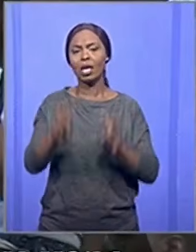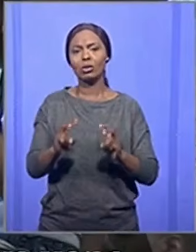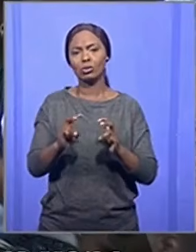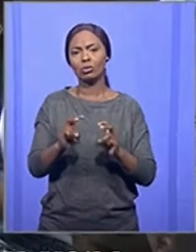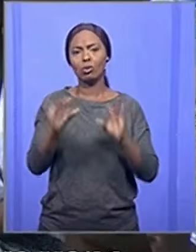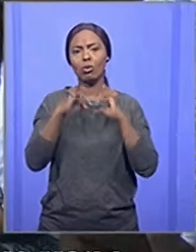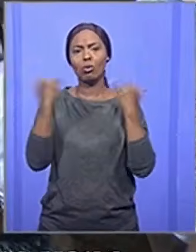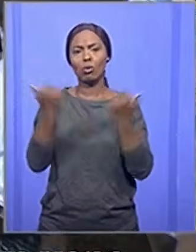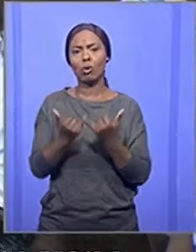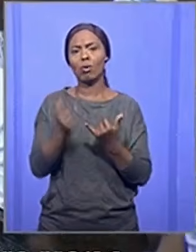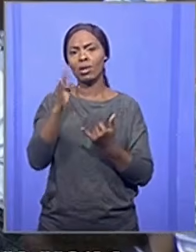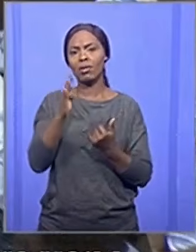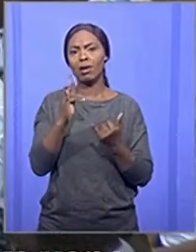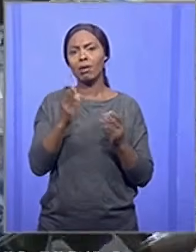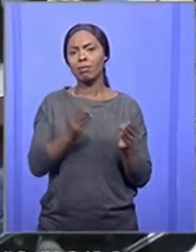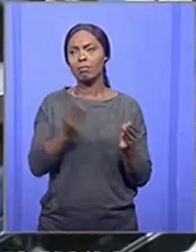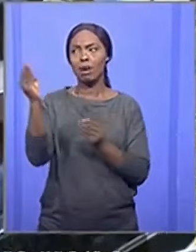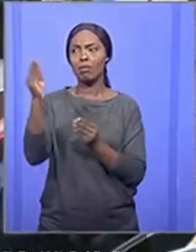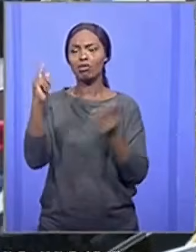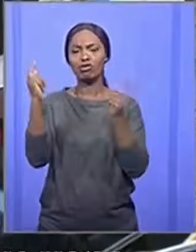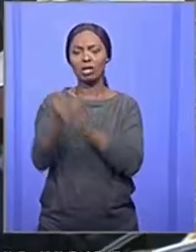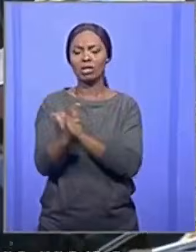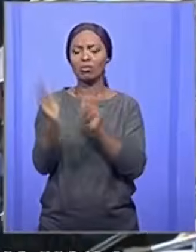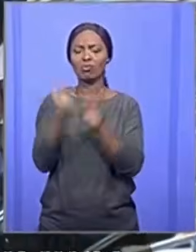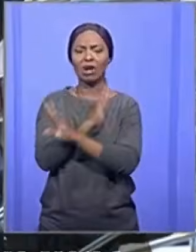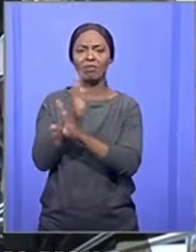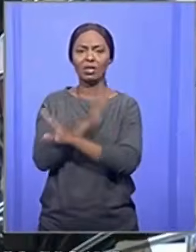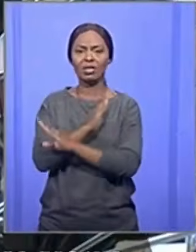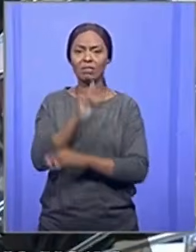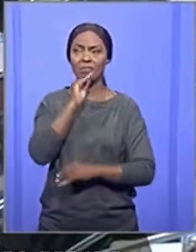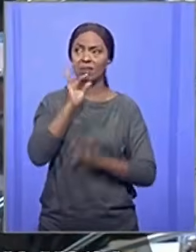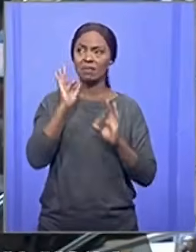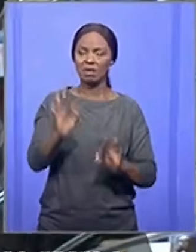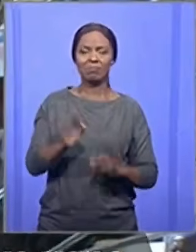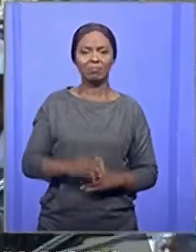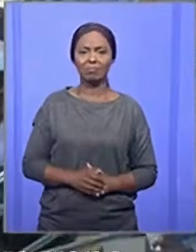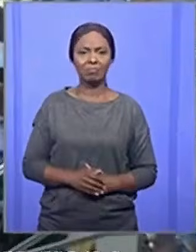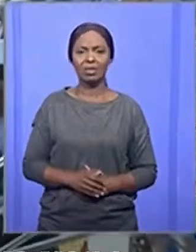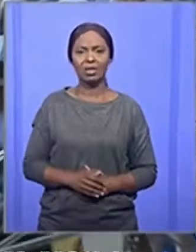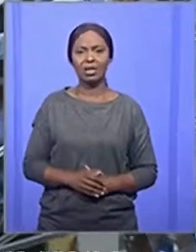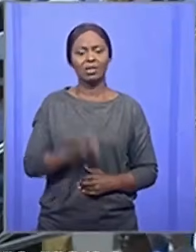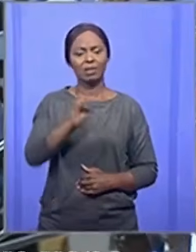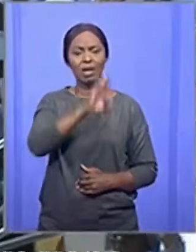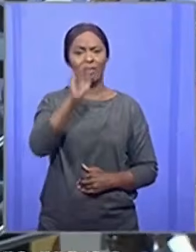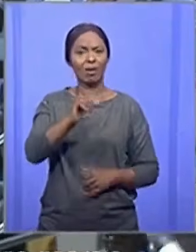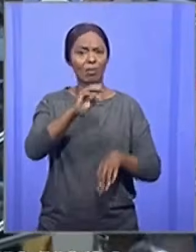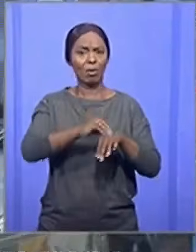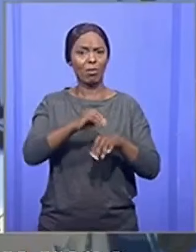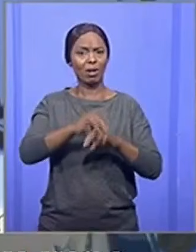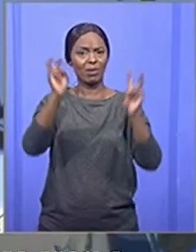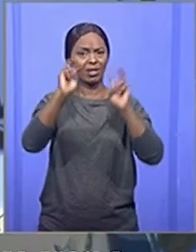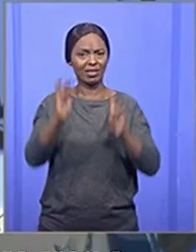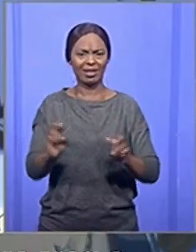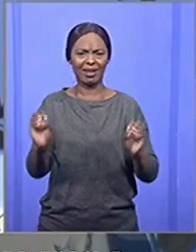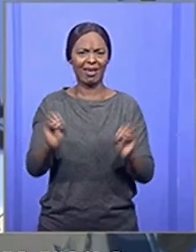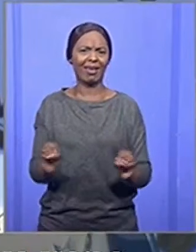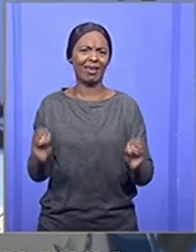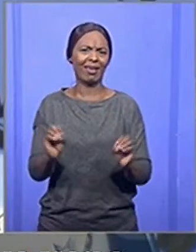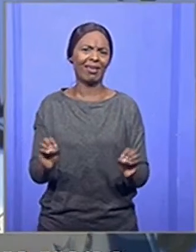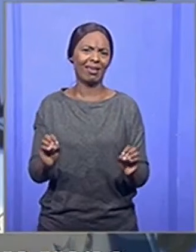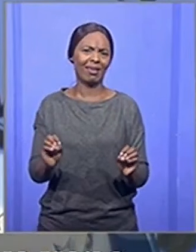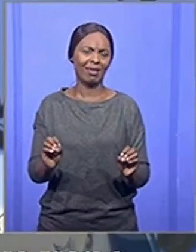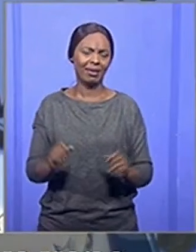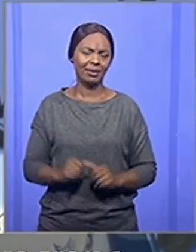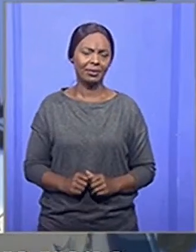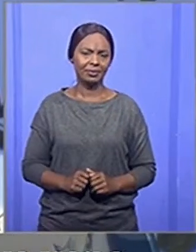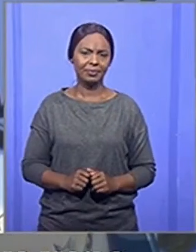ntlafala matsohong a lekala la private a eketsa ka hore Afrika Borwa ha ena mathata a motlakase. People, we do not have